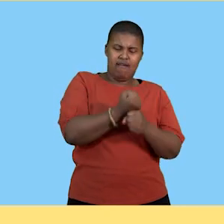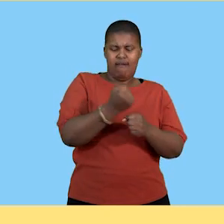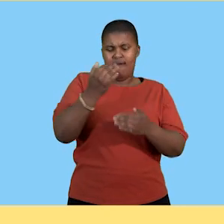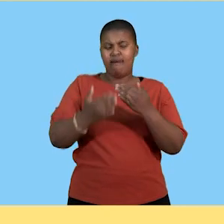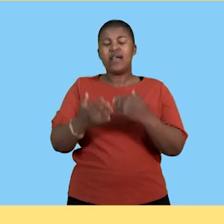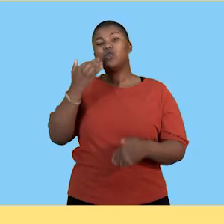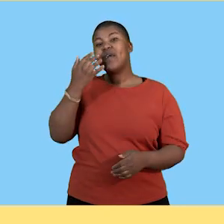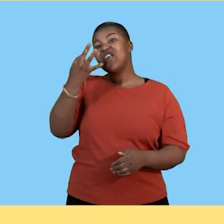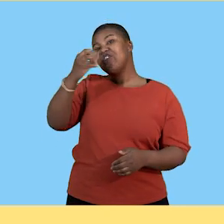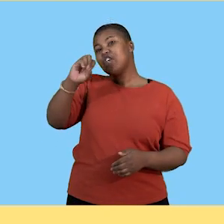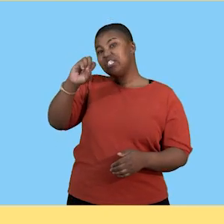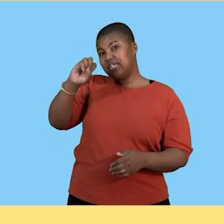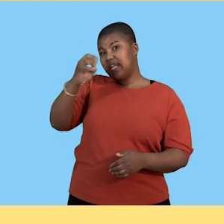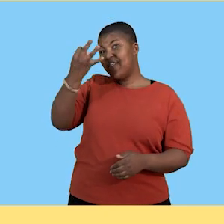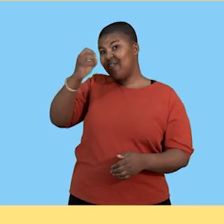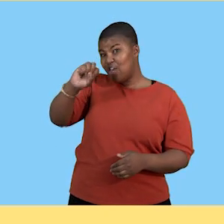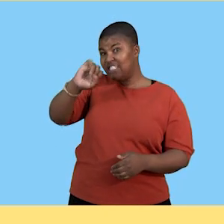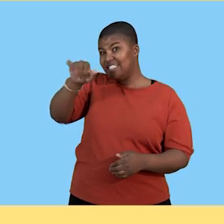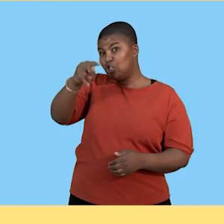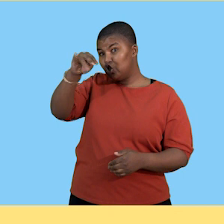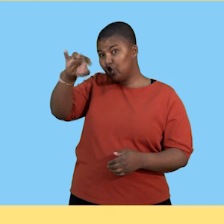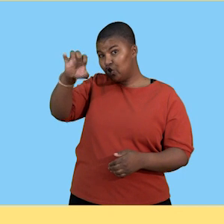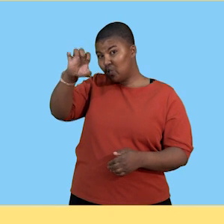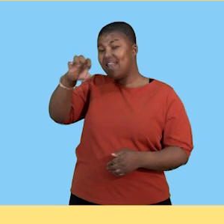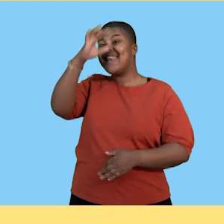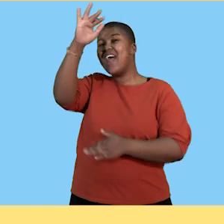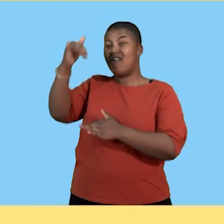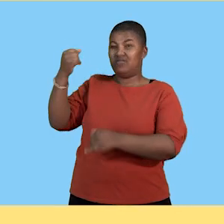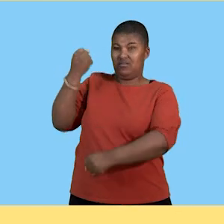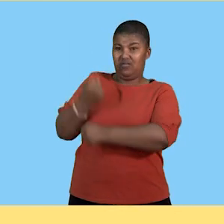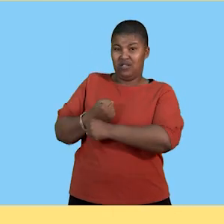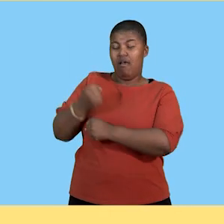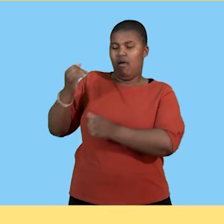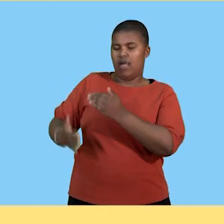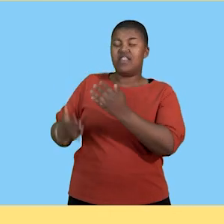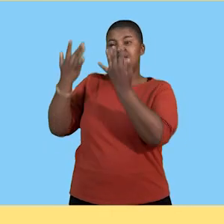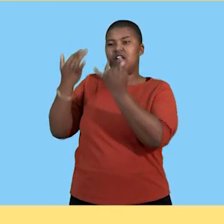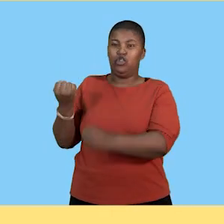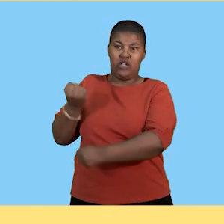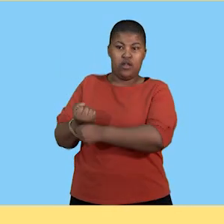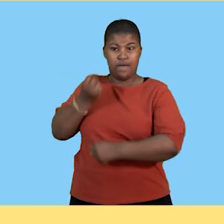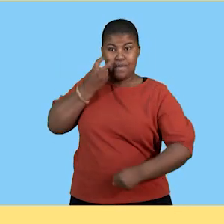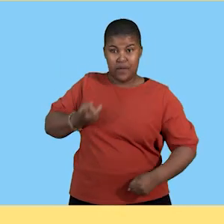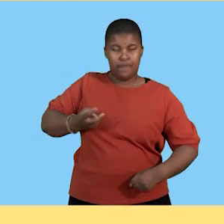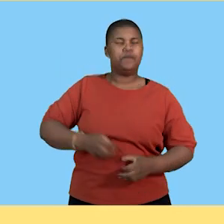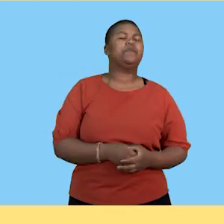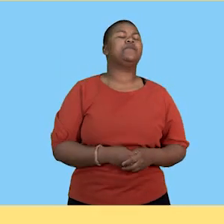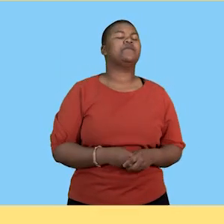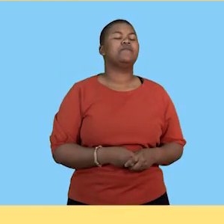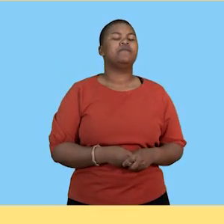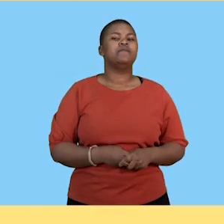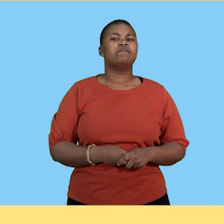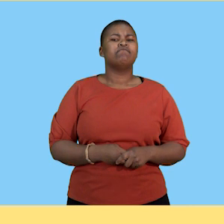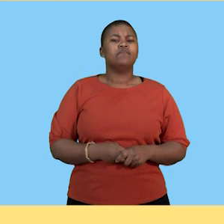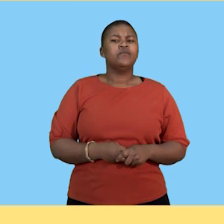on the 30th of June. 30th of June becomes the end of this financial year.